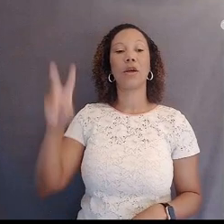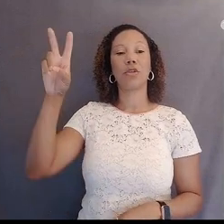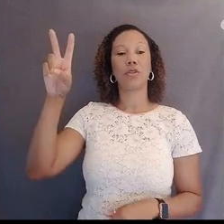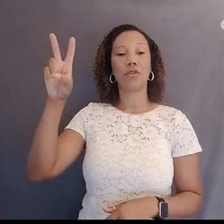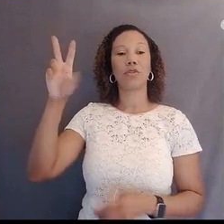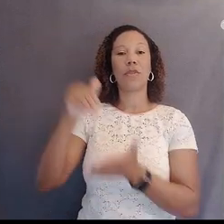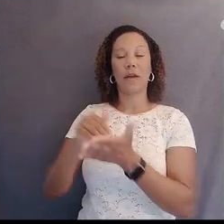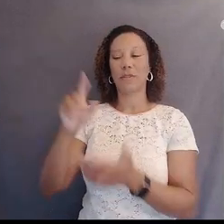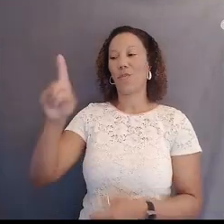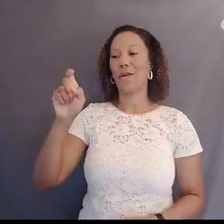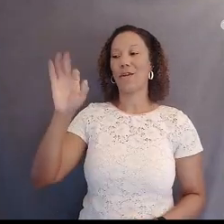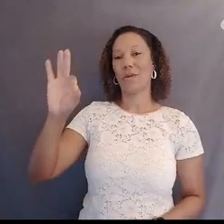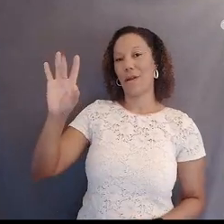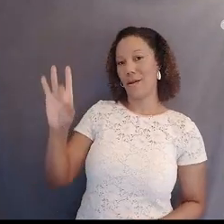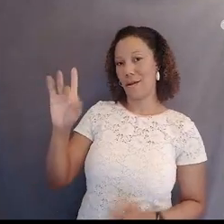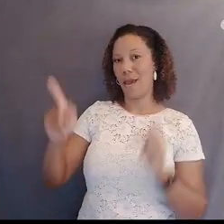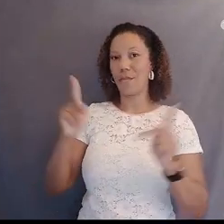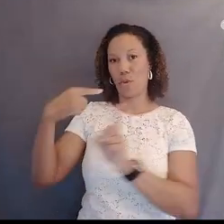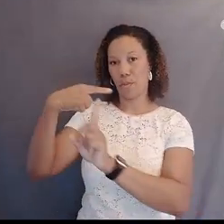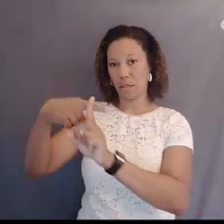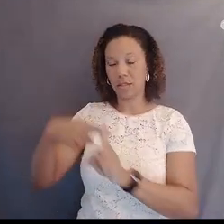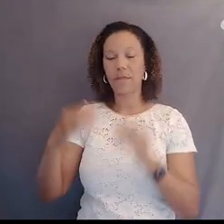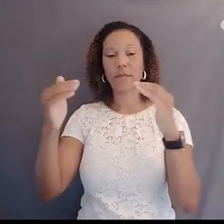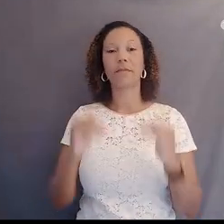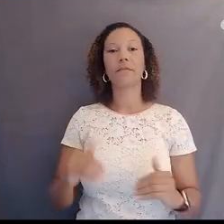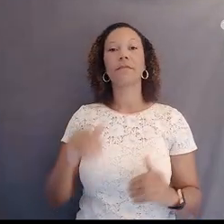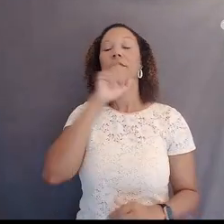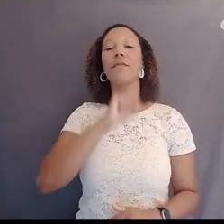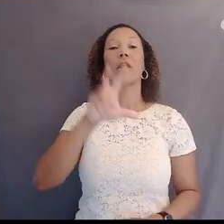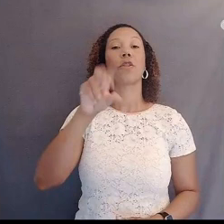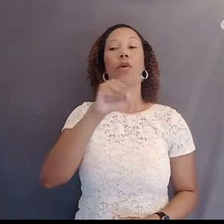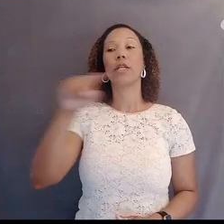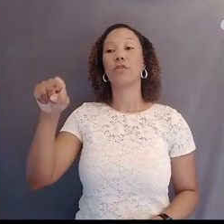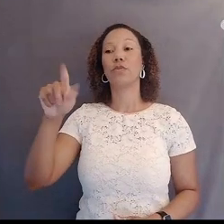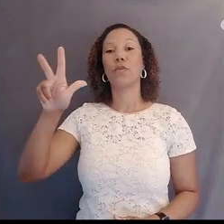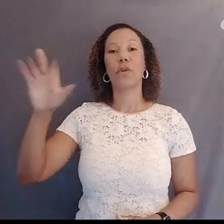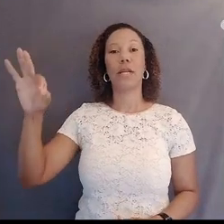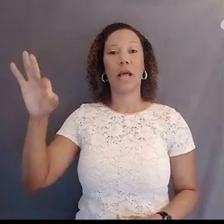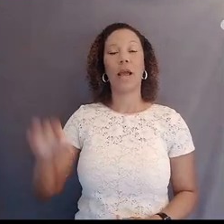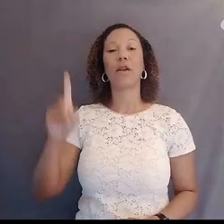2,198 confirmed cases. And in the age group of 30 to 39, there are